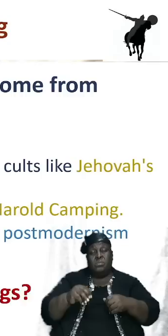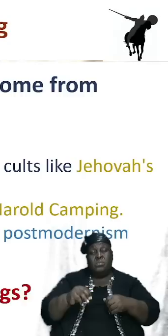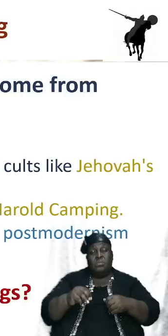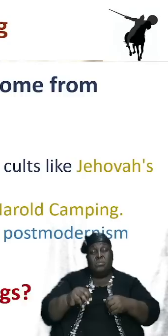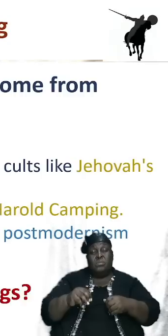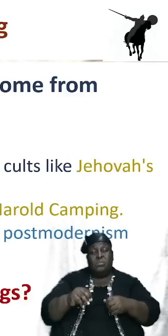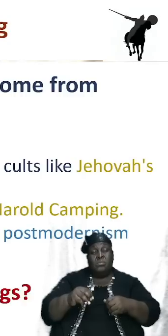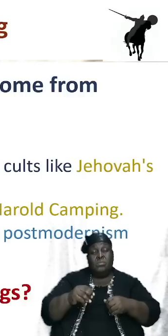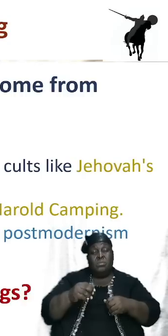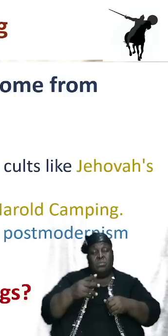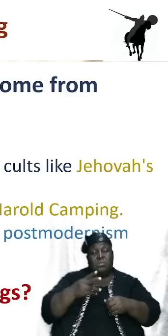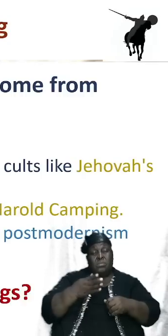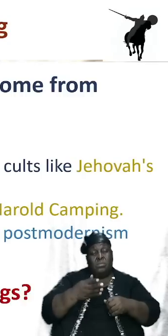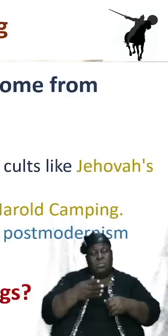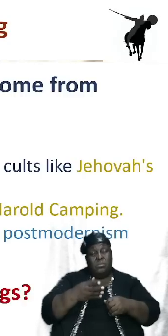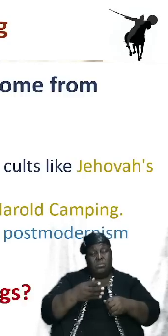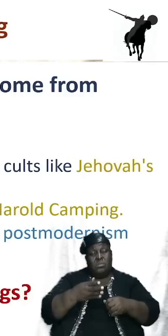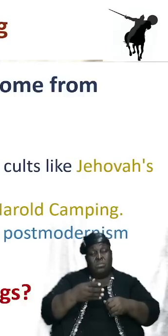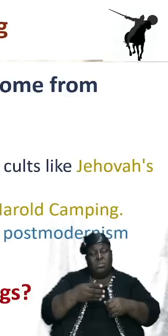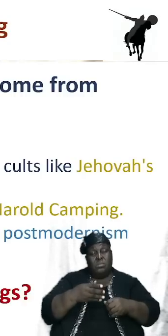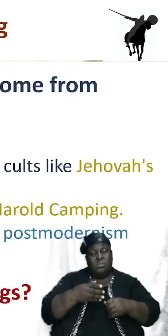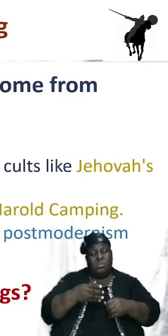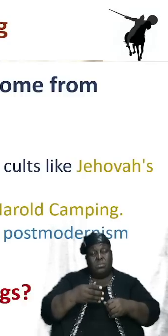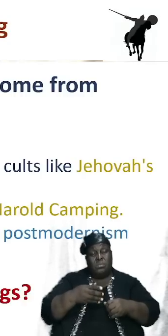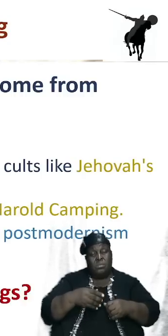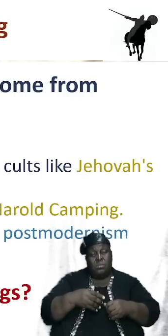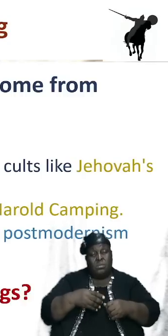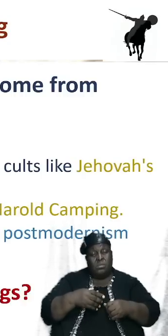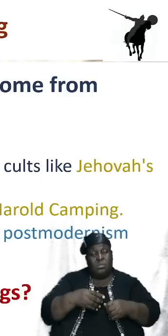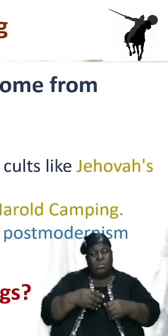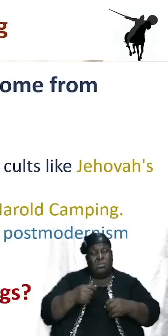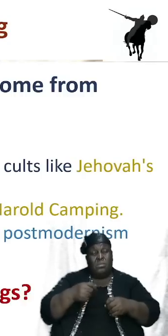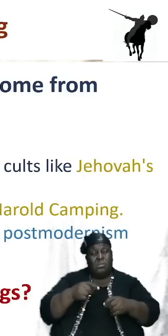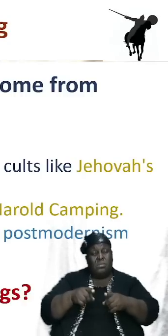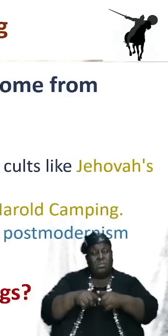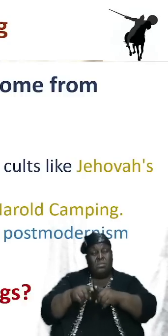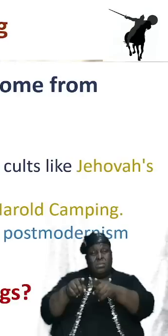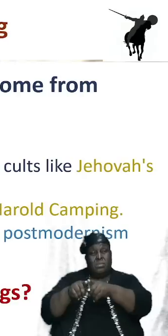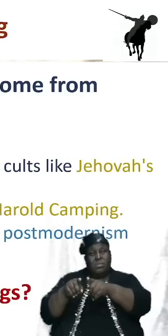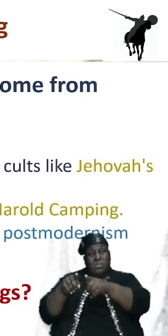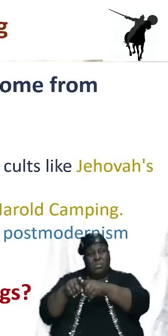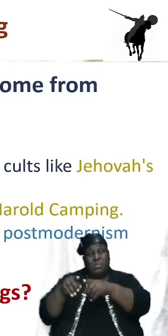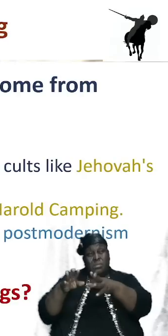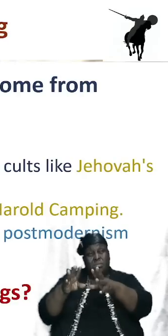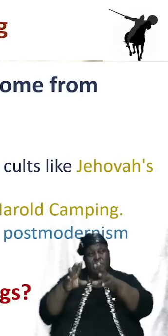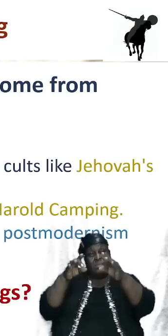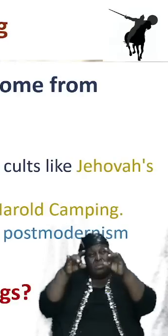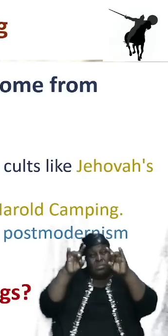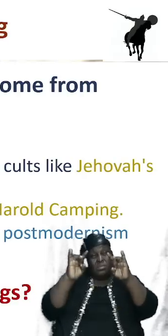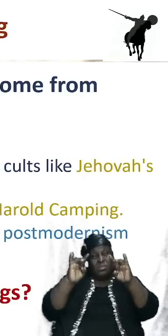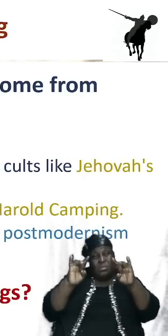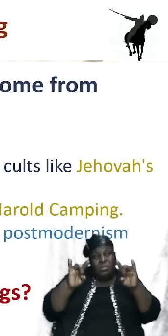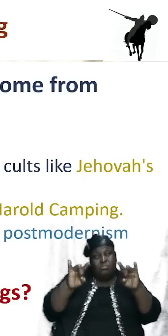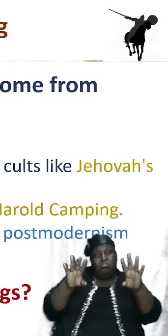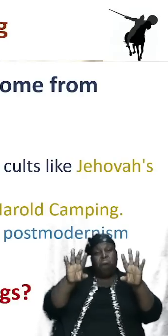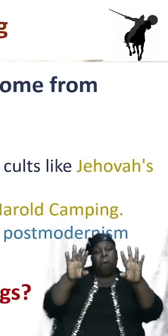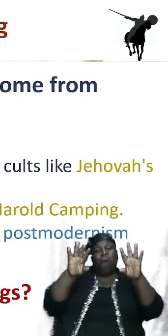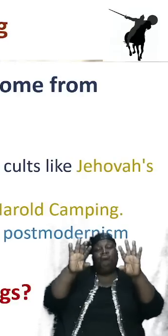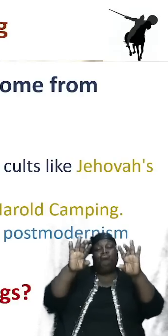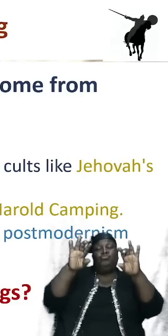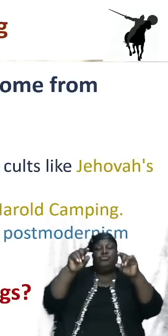Jones and the Harold Camping. And you have the worldly philosophies that atheism and relativism and